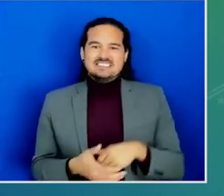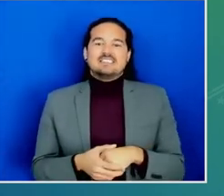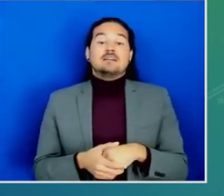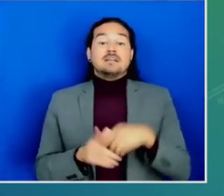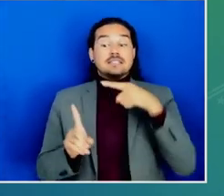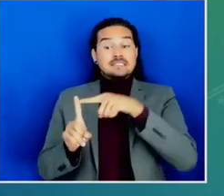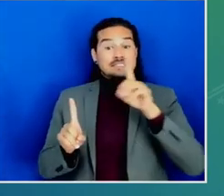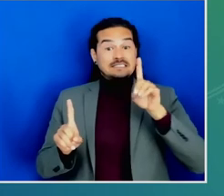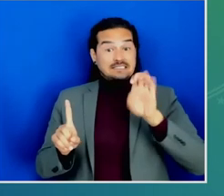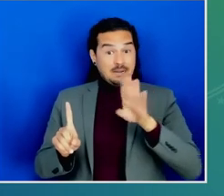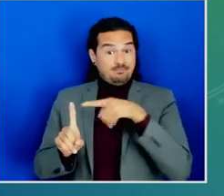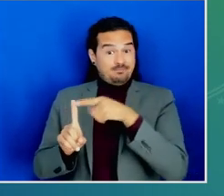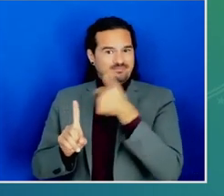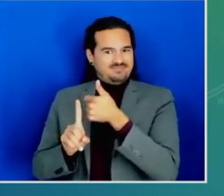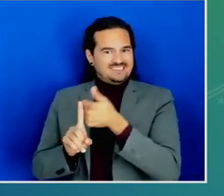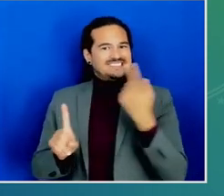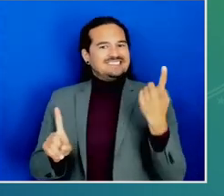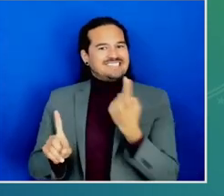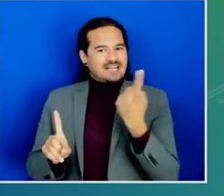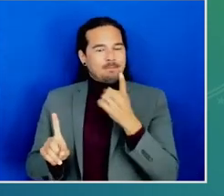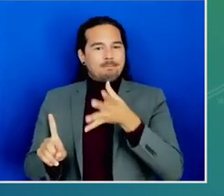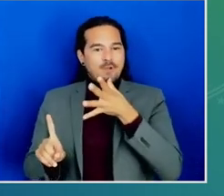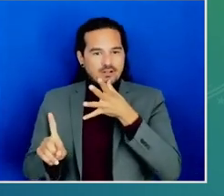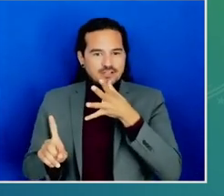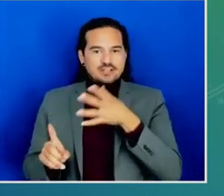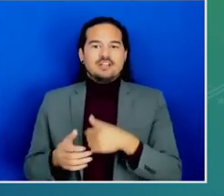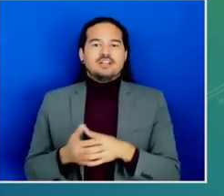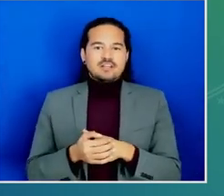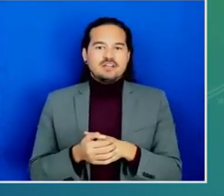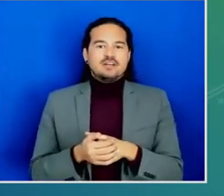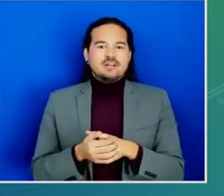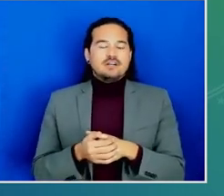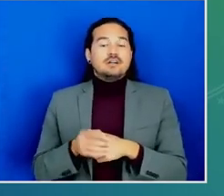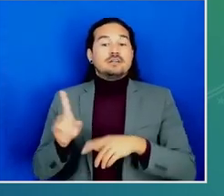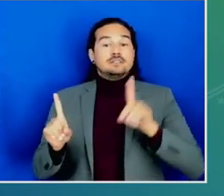they relied on food stamps. Congresswoman Haaland